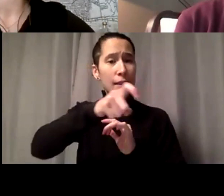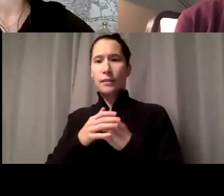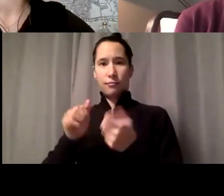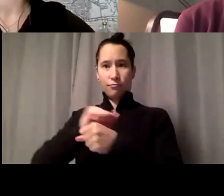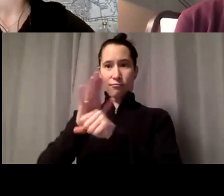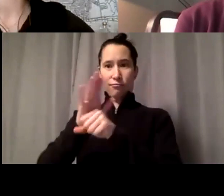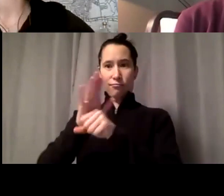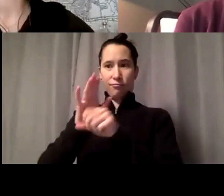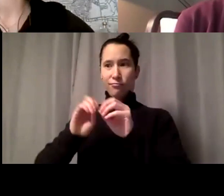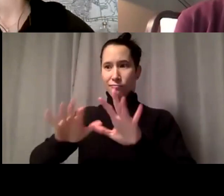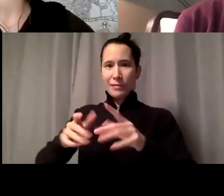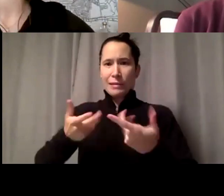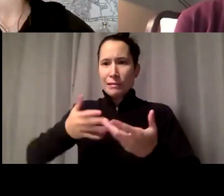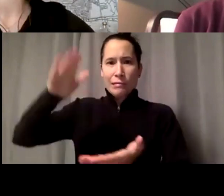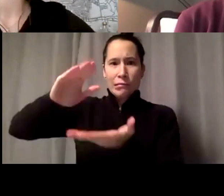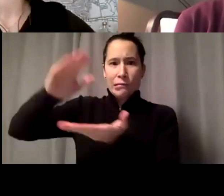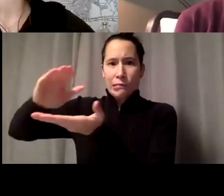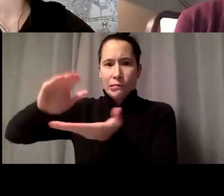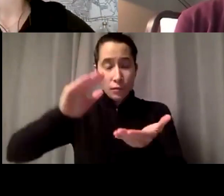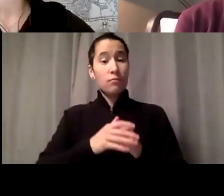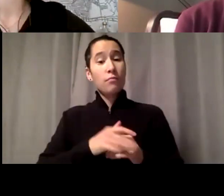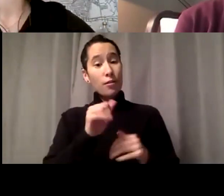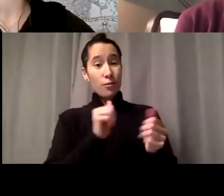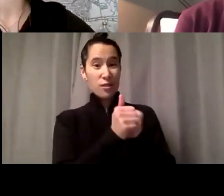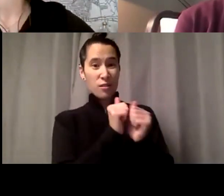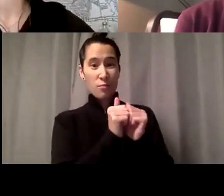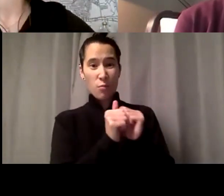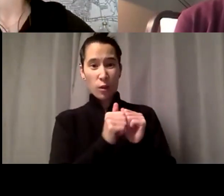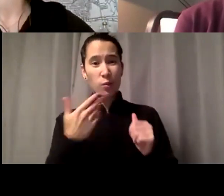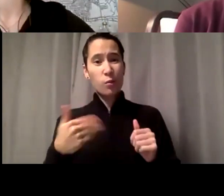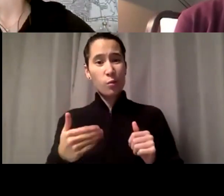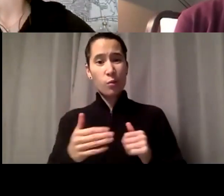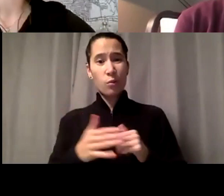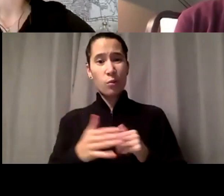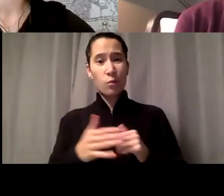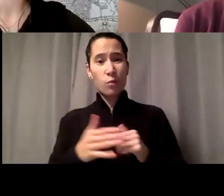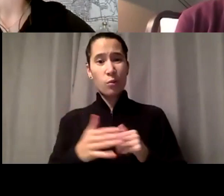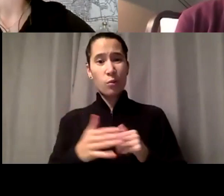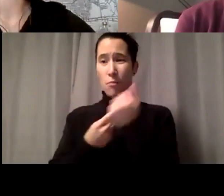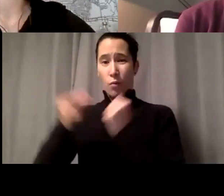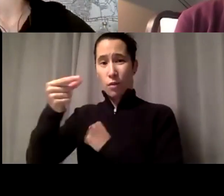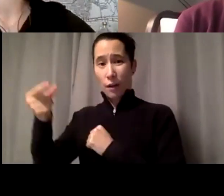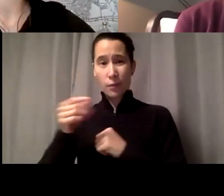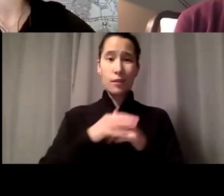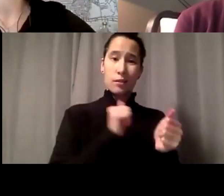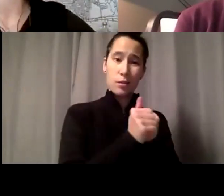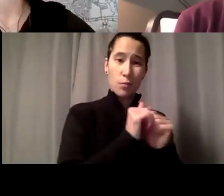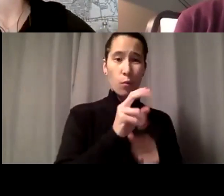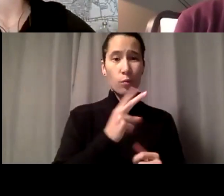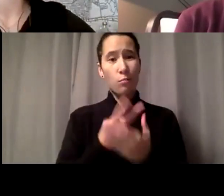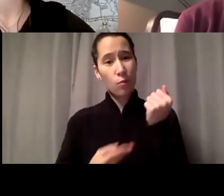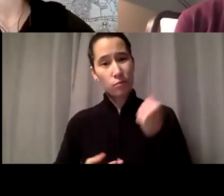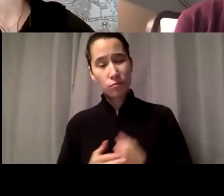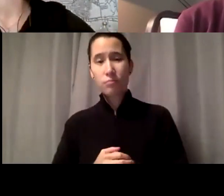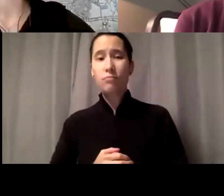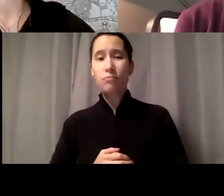you know, sport, and like many other sectors, are facing incredible challenges. But we are doing everything we can